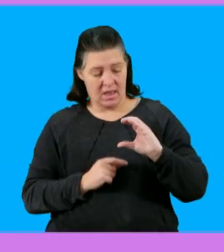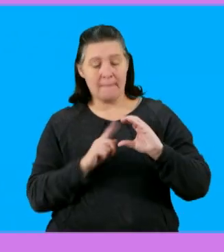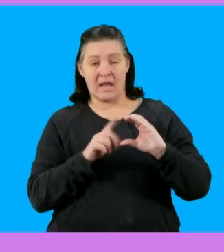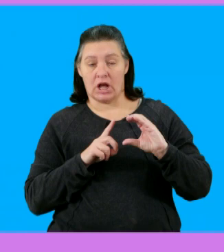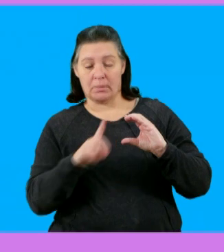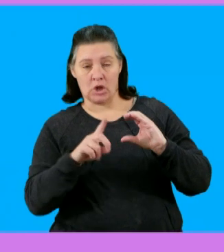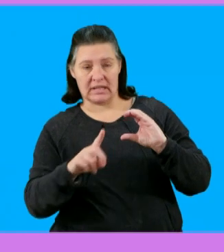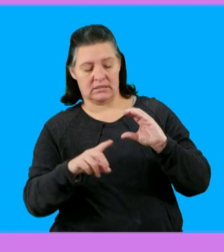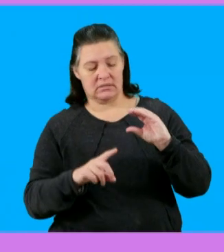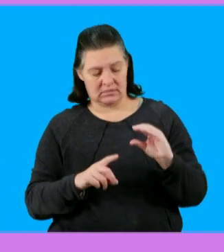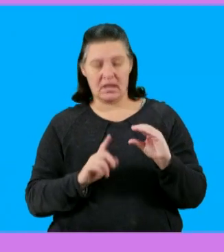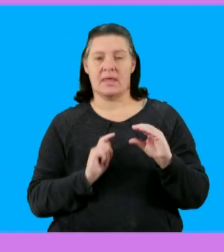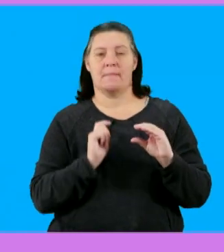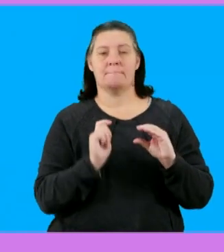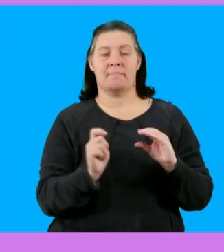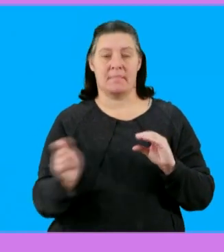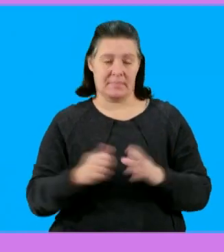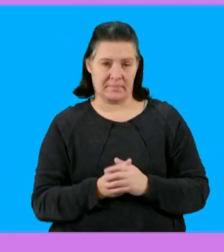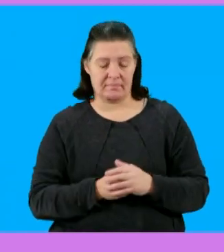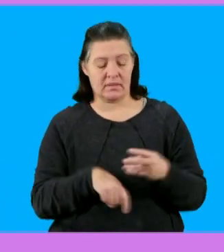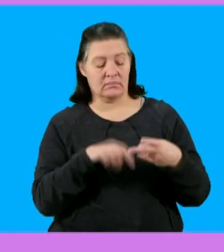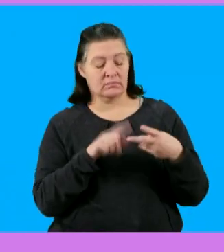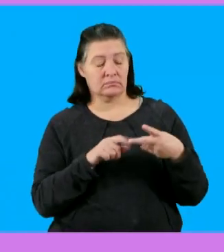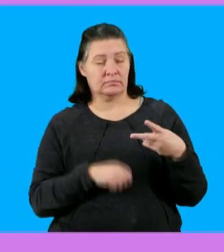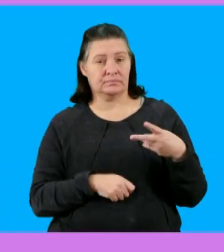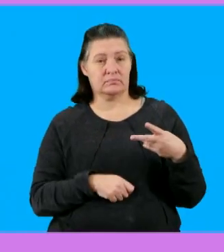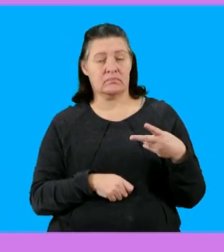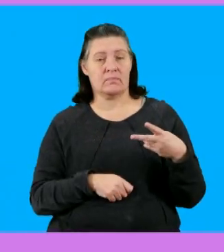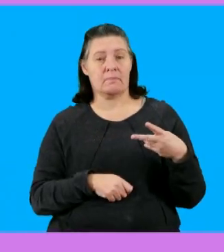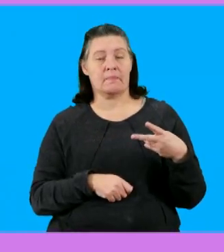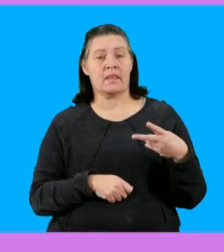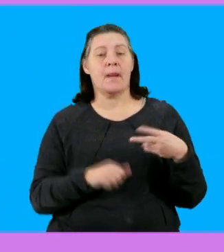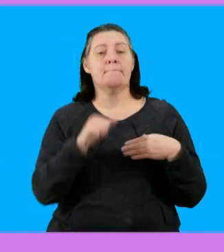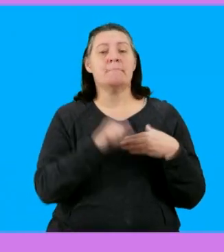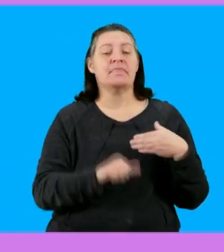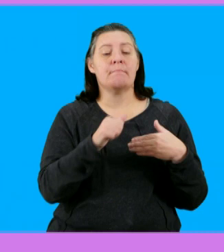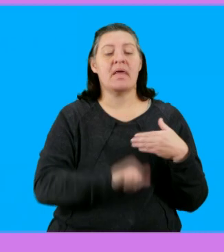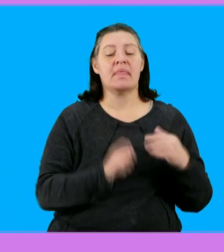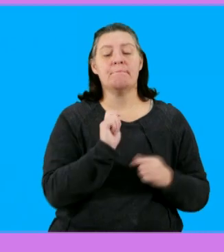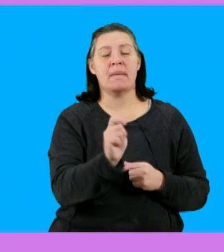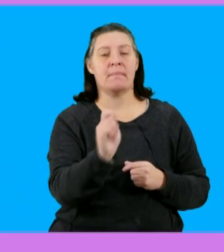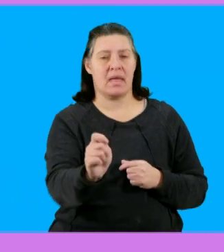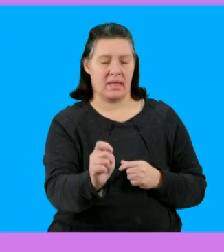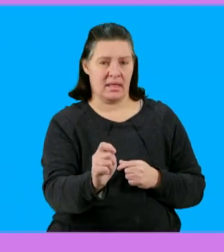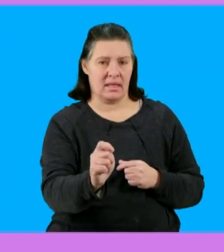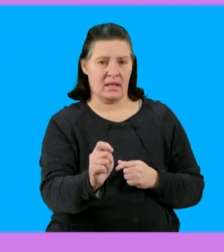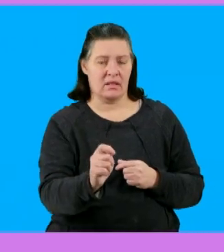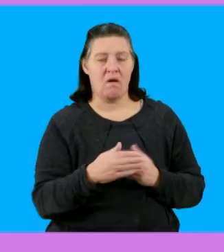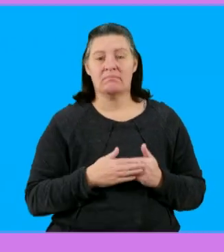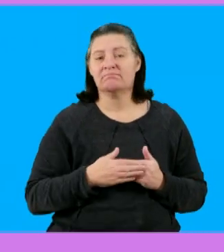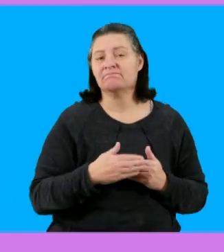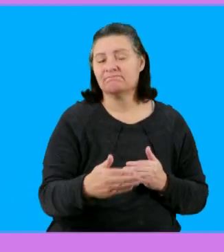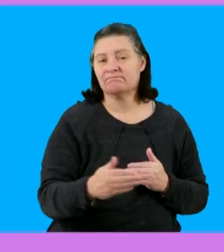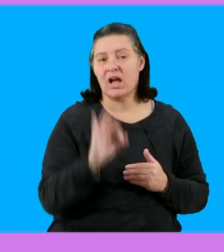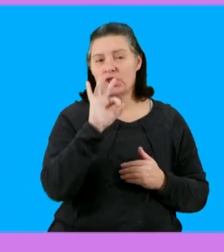And it usually acts as the first installment. Question number 2. How many monthly installments will there be